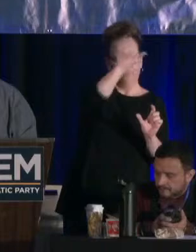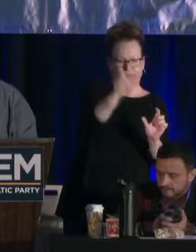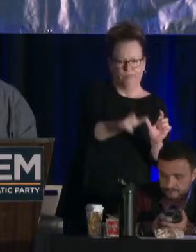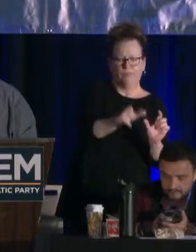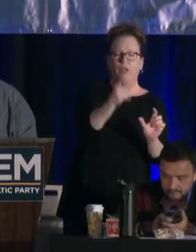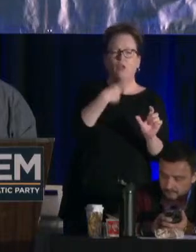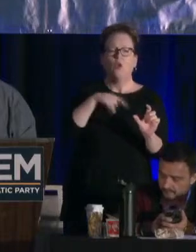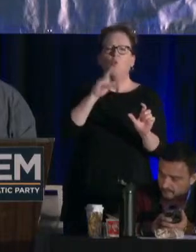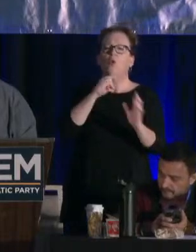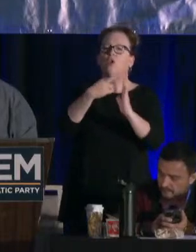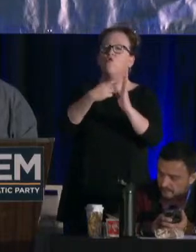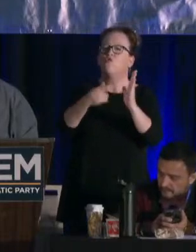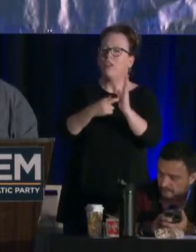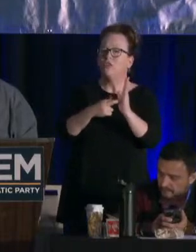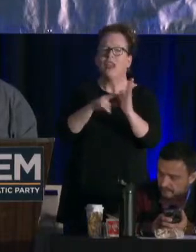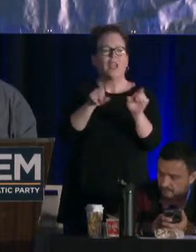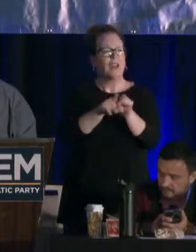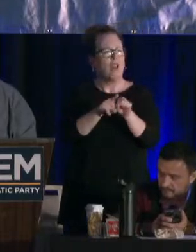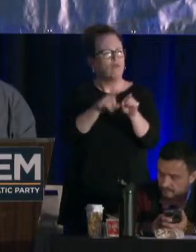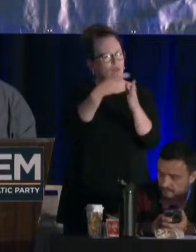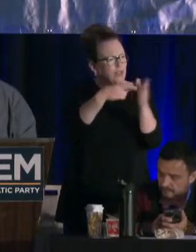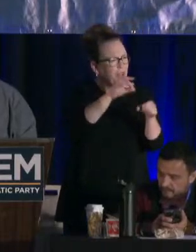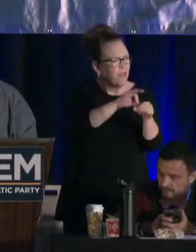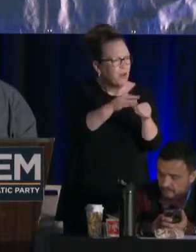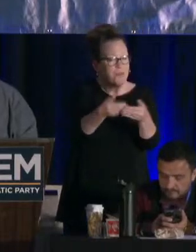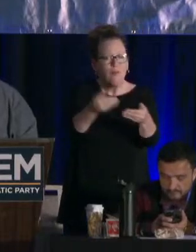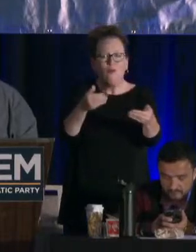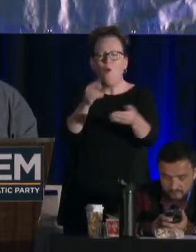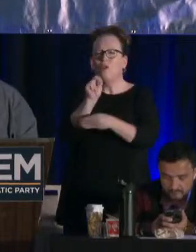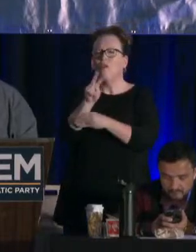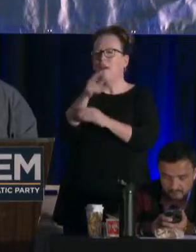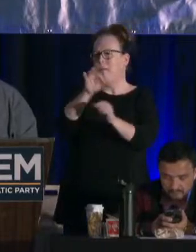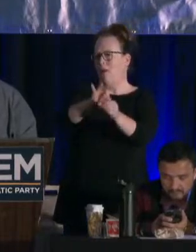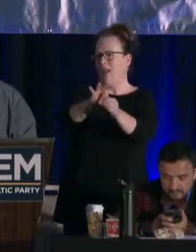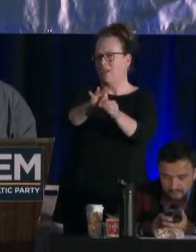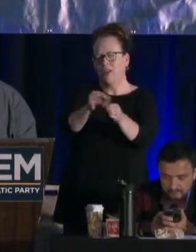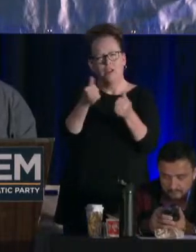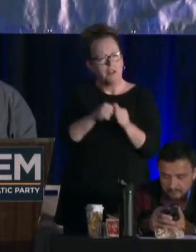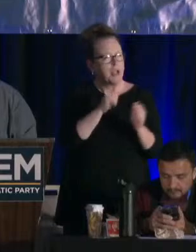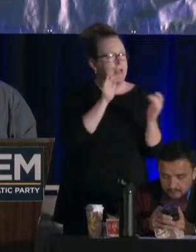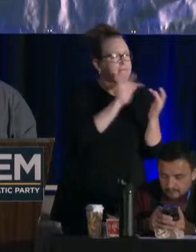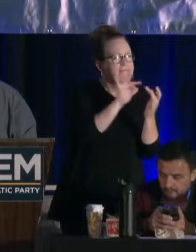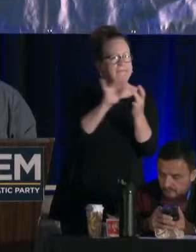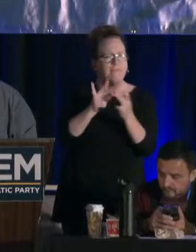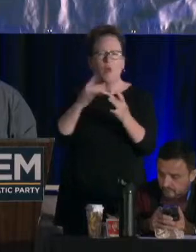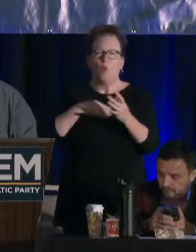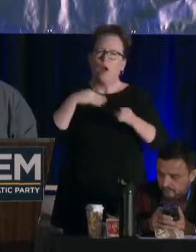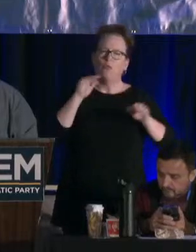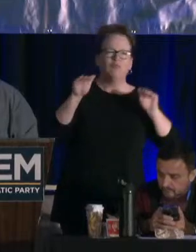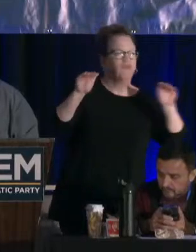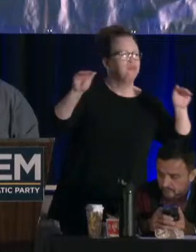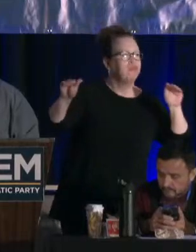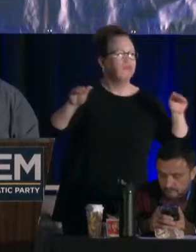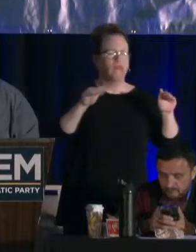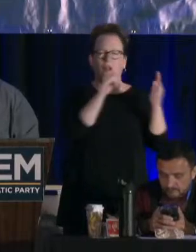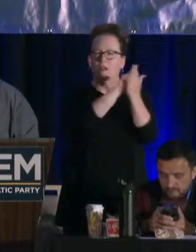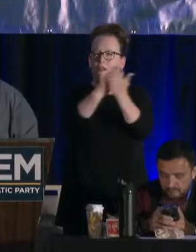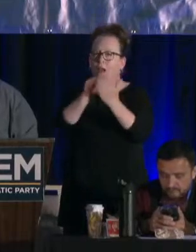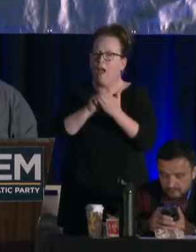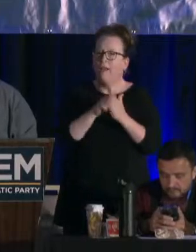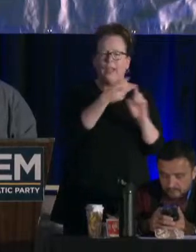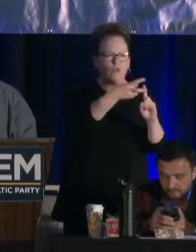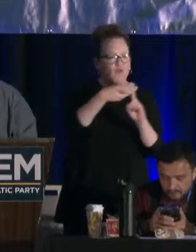We are registering and engaging voters ahead of the November election with tireless efforts in canvassing, phone banks, volunteer recruitment,